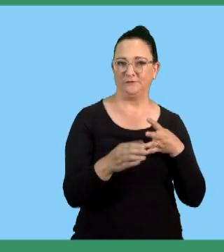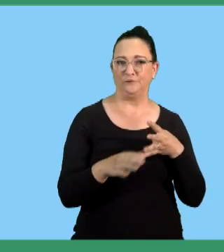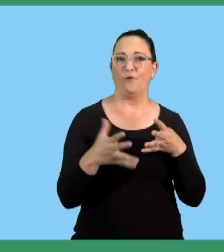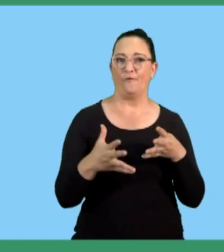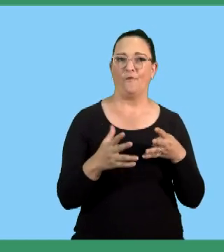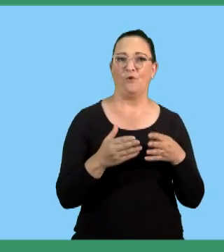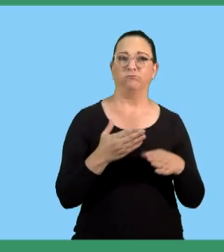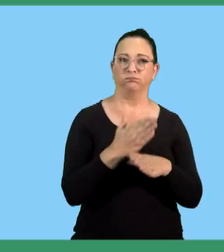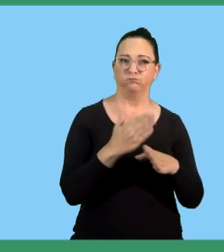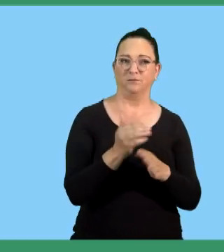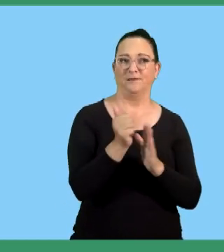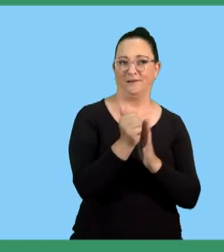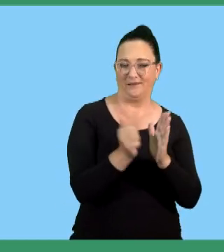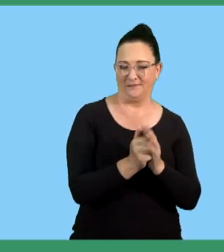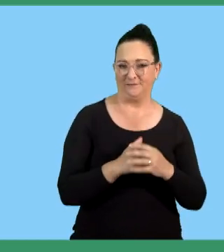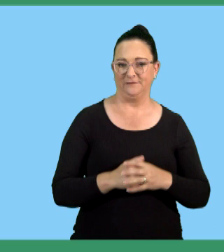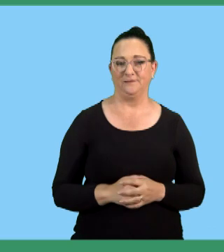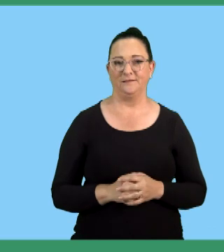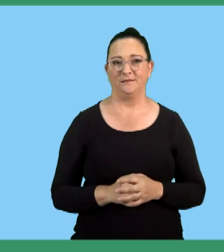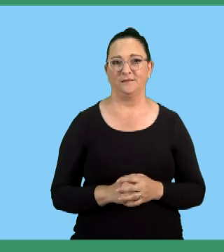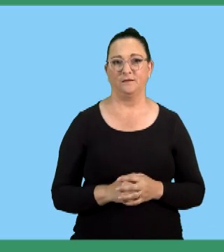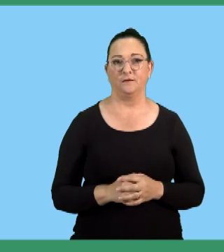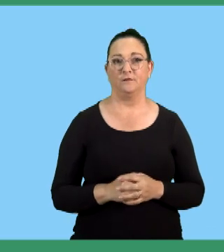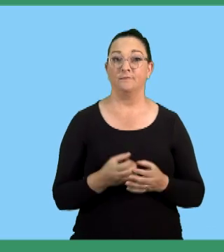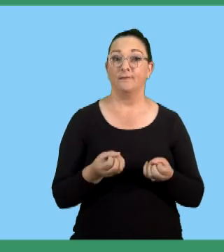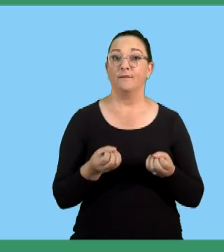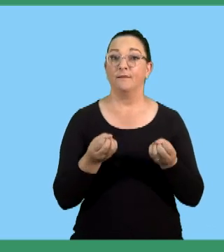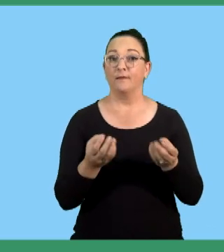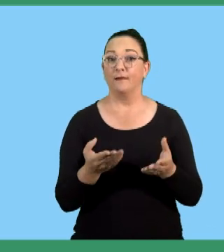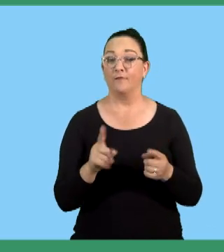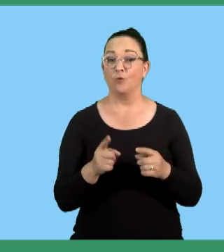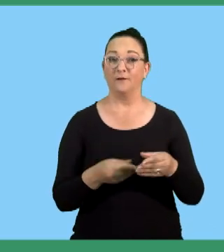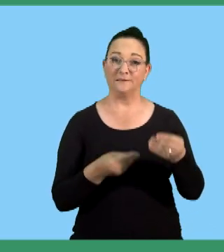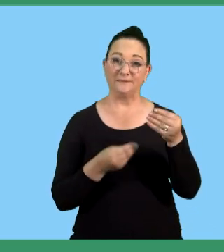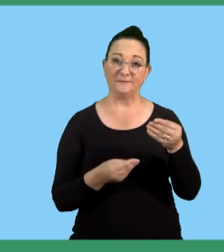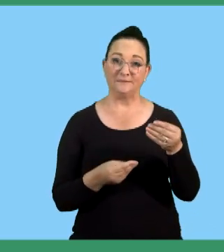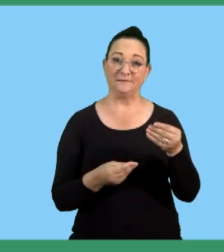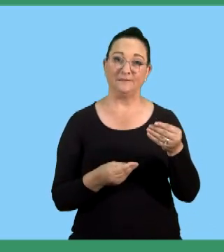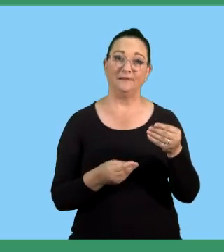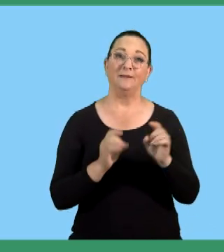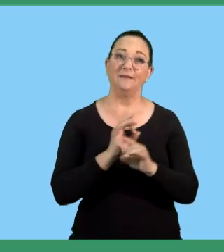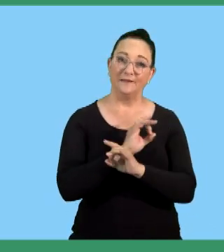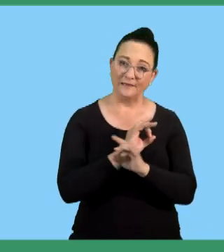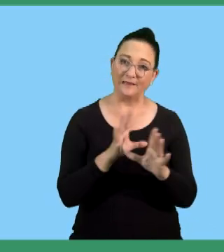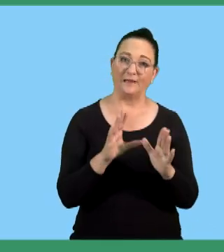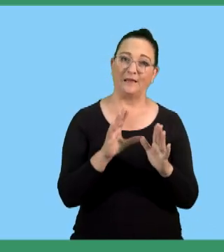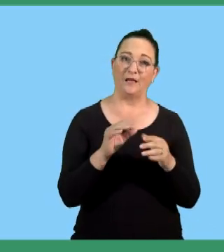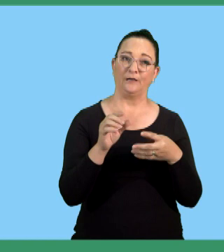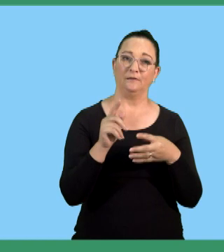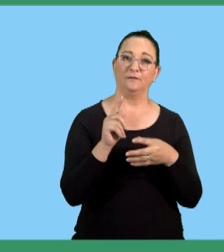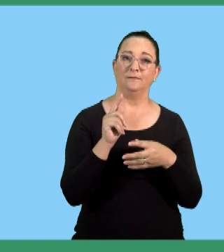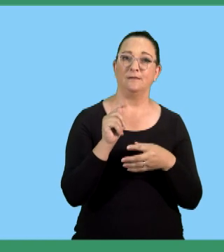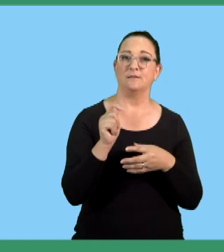is the purpose of this legislation? It provides, as you can see here, it provides clear terms and conditions,